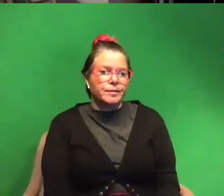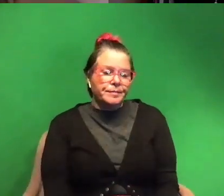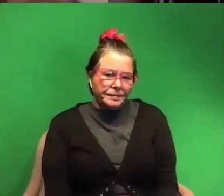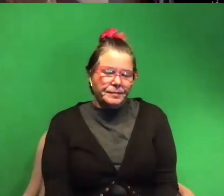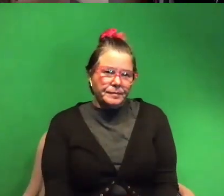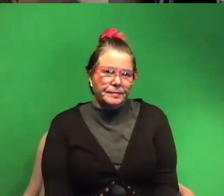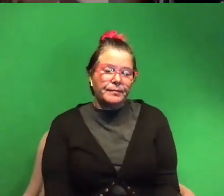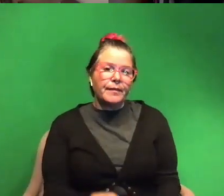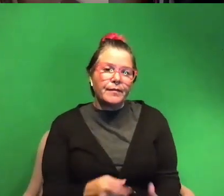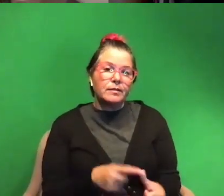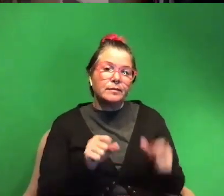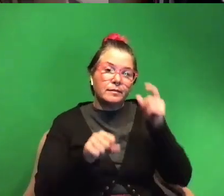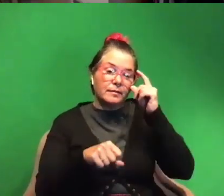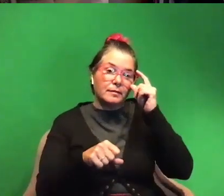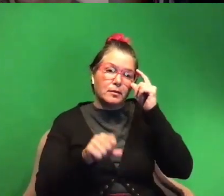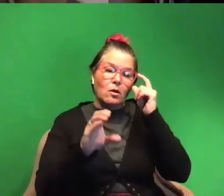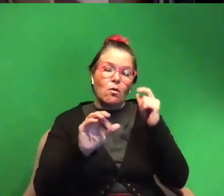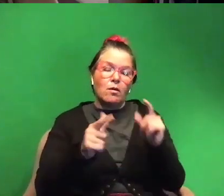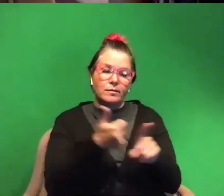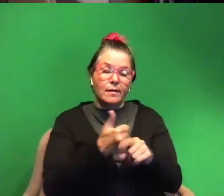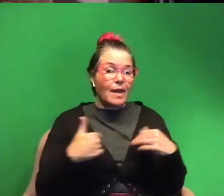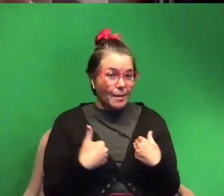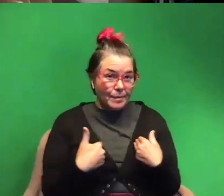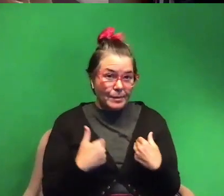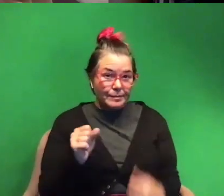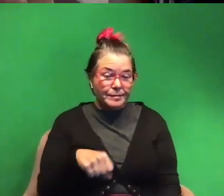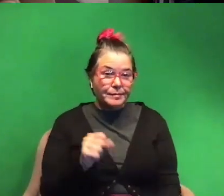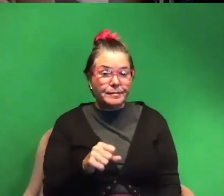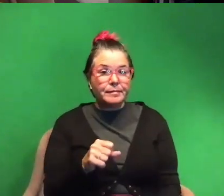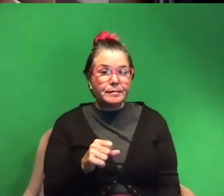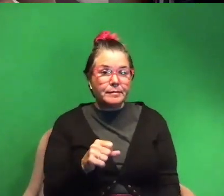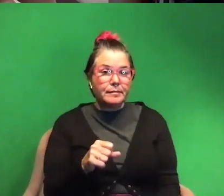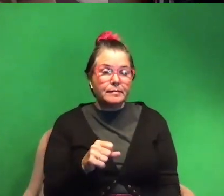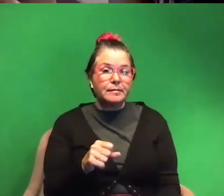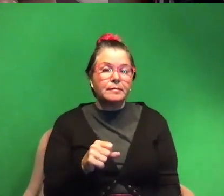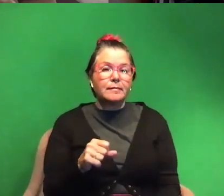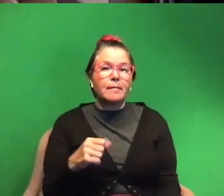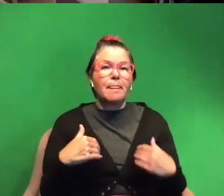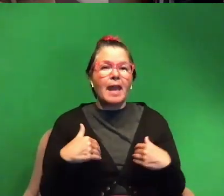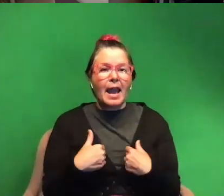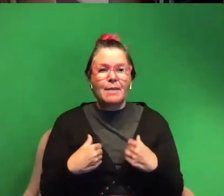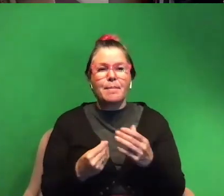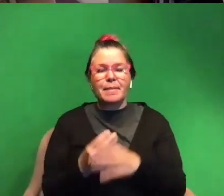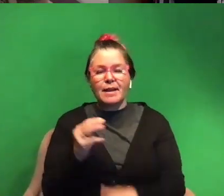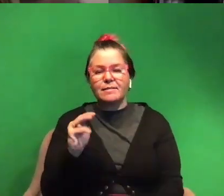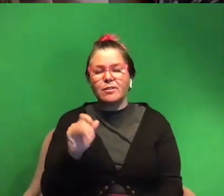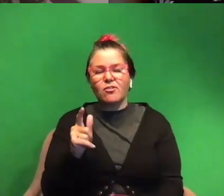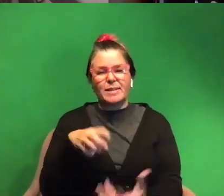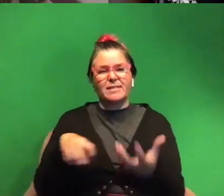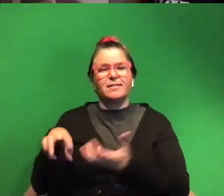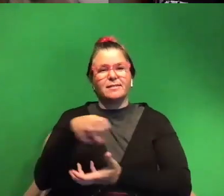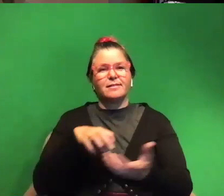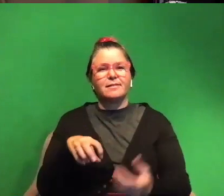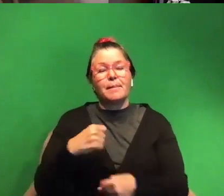So first, the corals are animals. They're sort of animal, plant, and mineral all in one, right? Because they